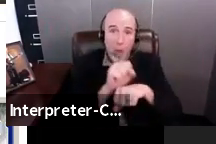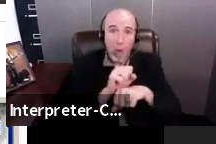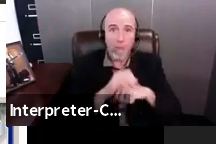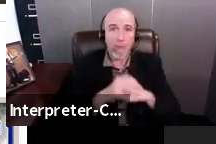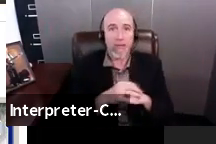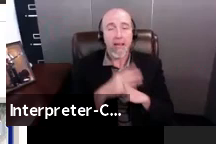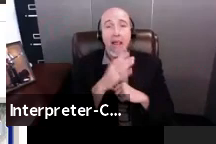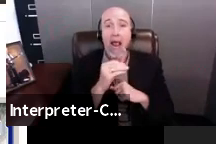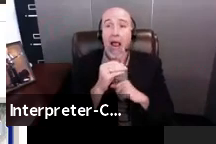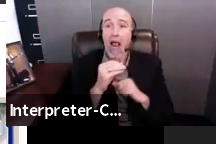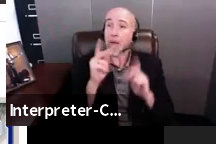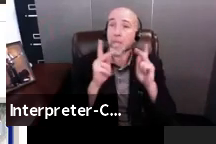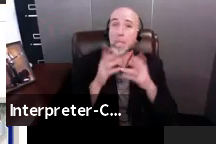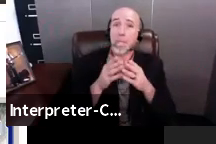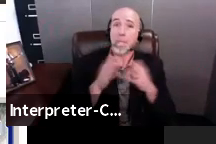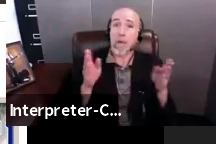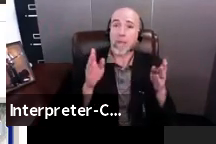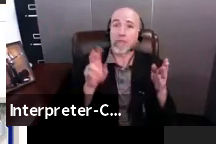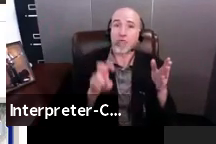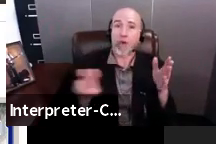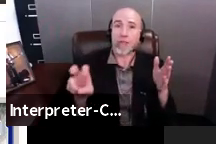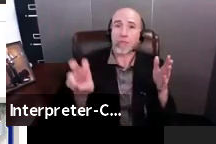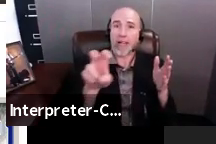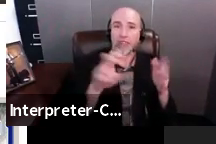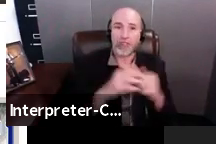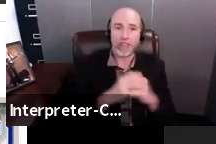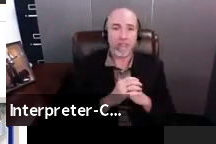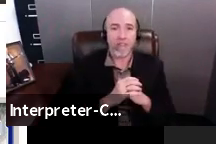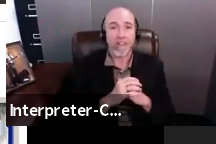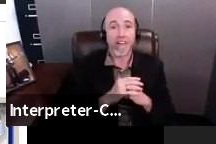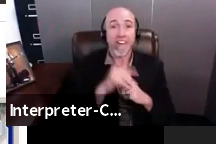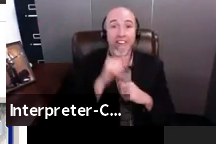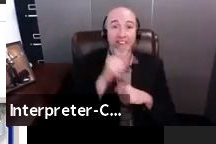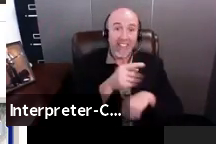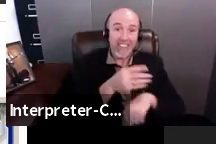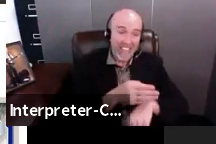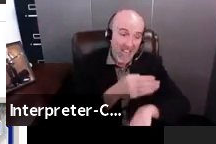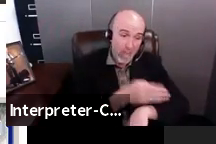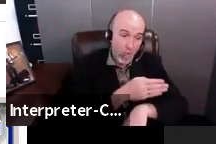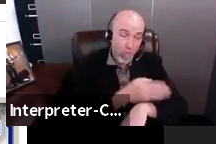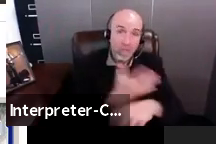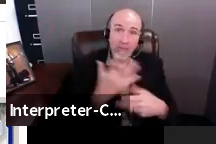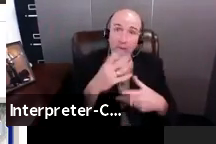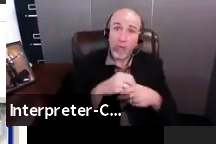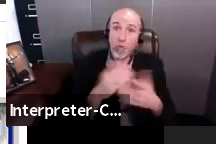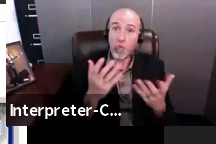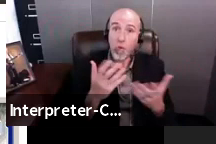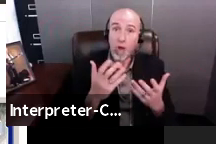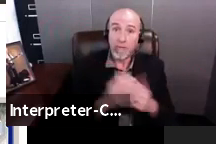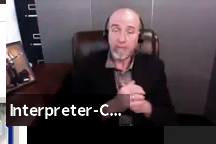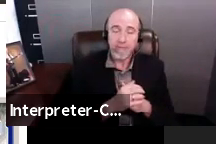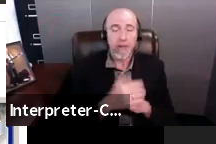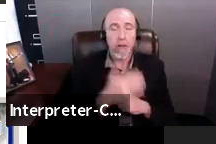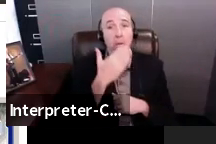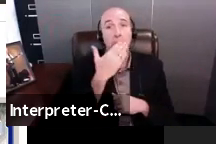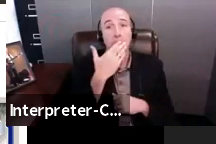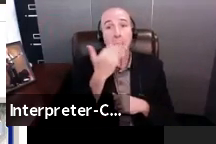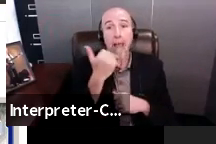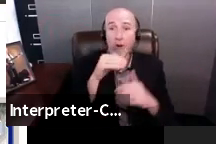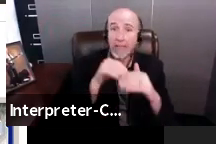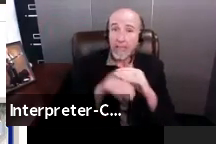public transportation. These improvements include better